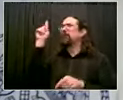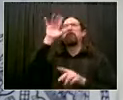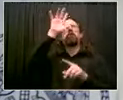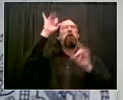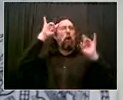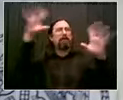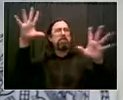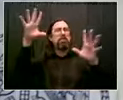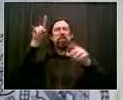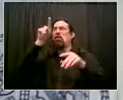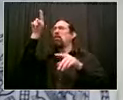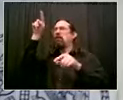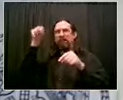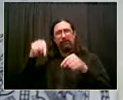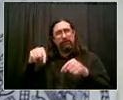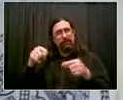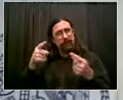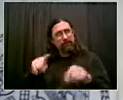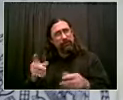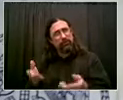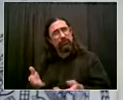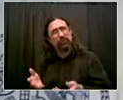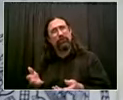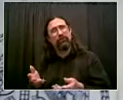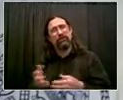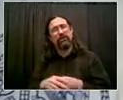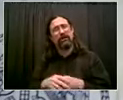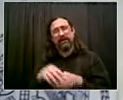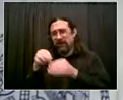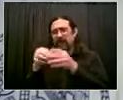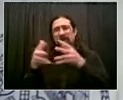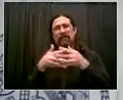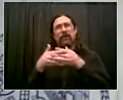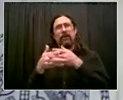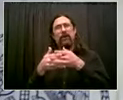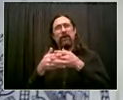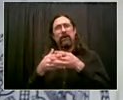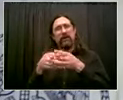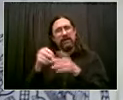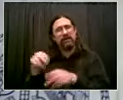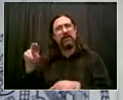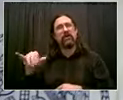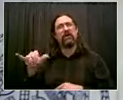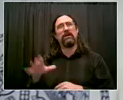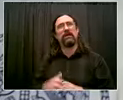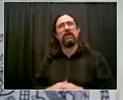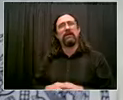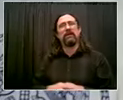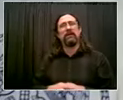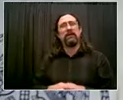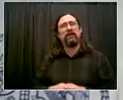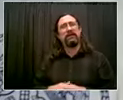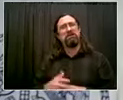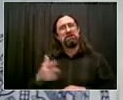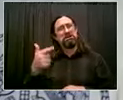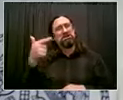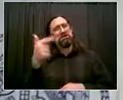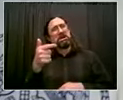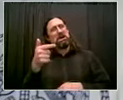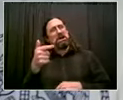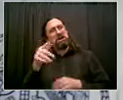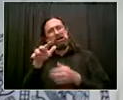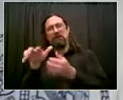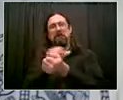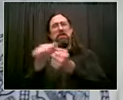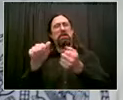is taken by gun violence, is something we are way too used to, is unacceptable. And we have work to do in this